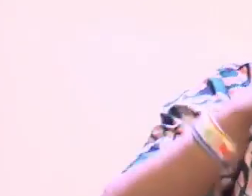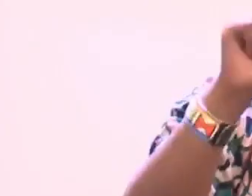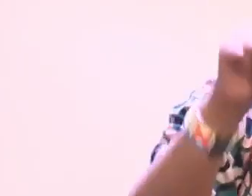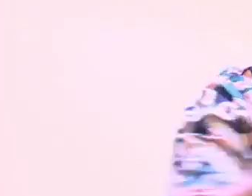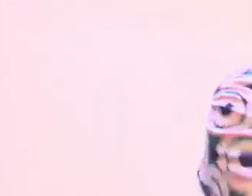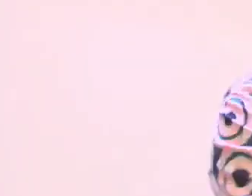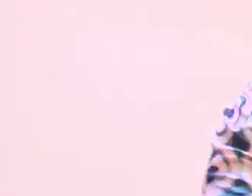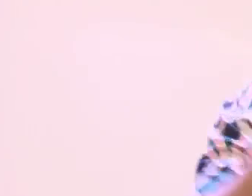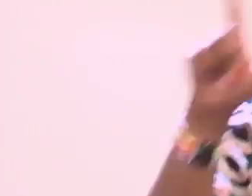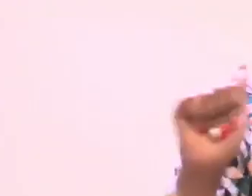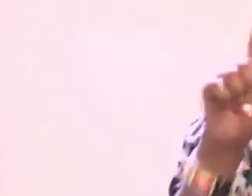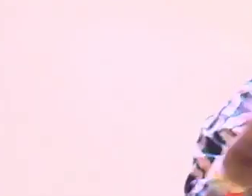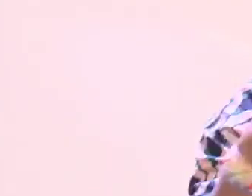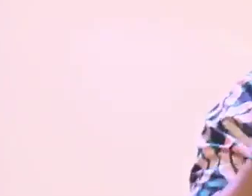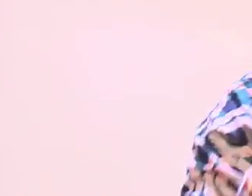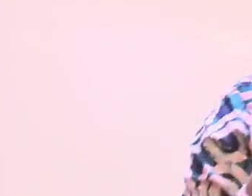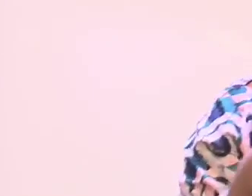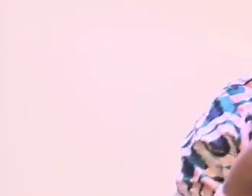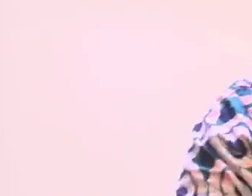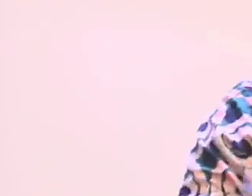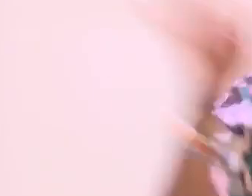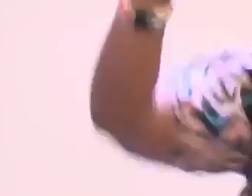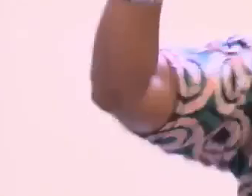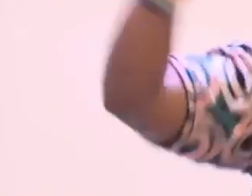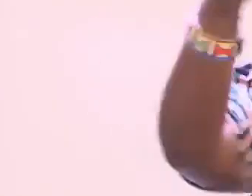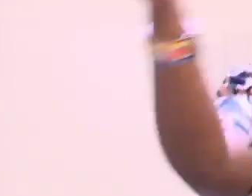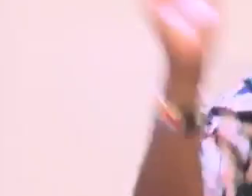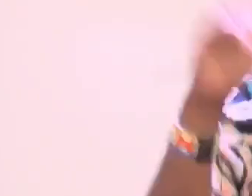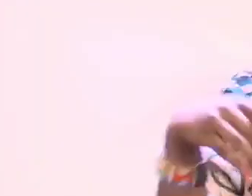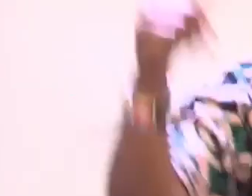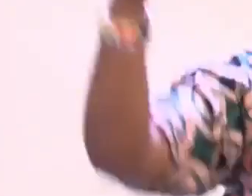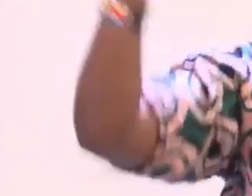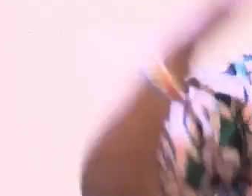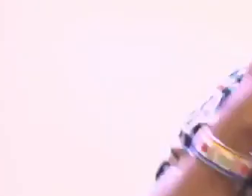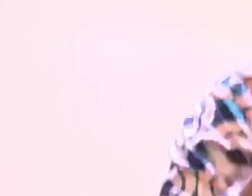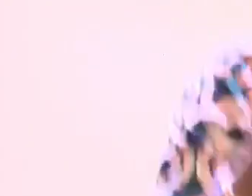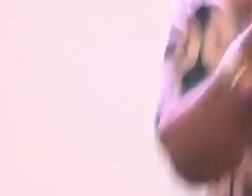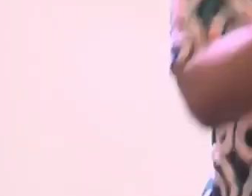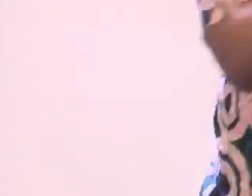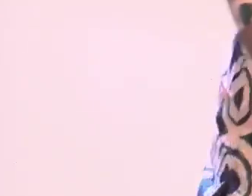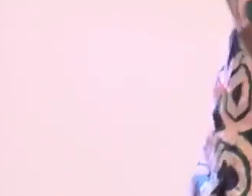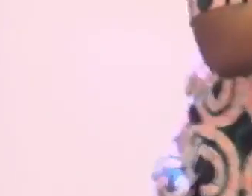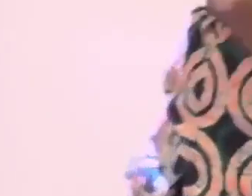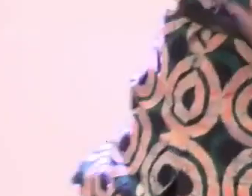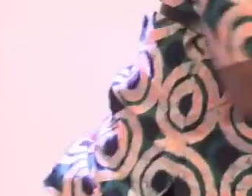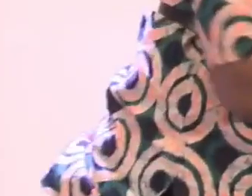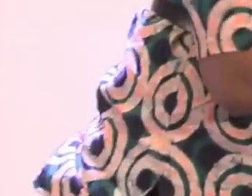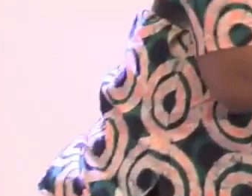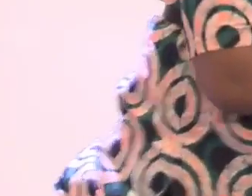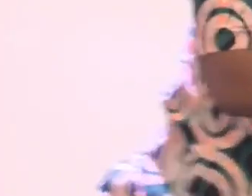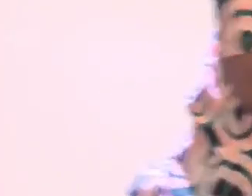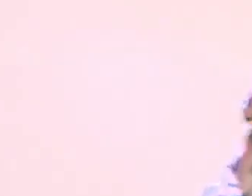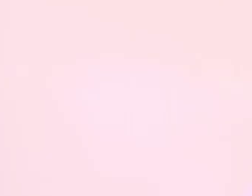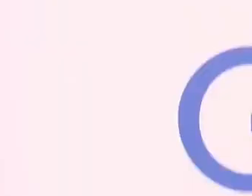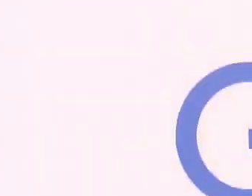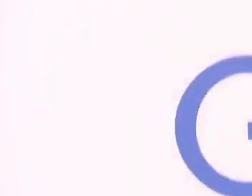I've had people talking about Alexandra. So this is Alexandra. So when we walk out, kindly we can interact with him. So thank you